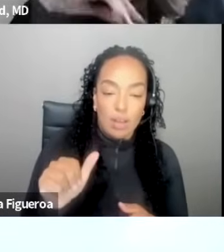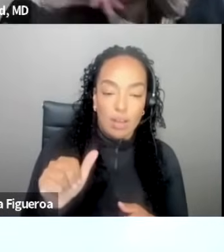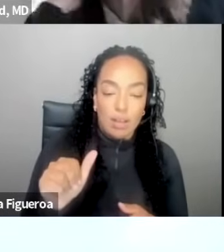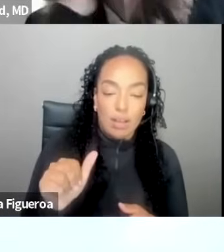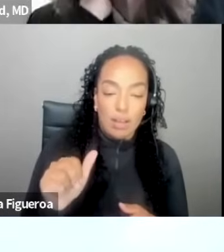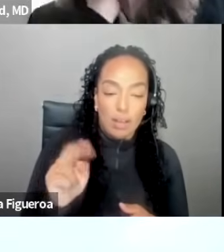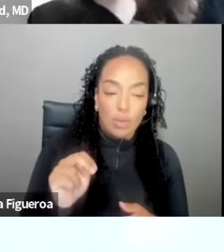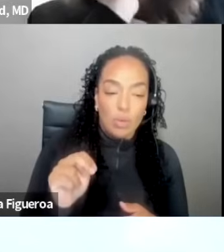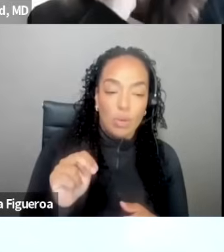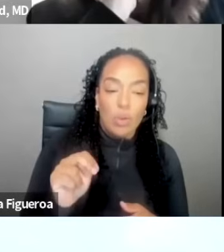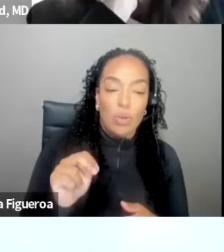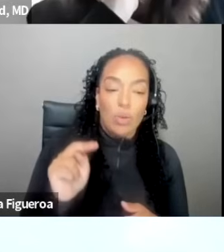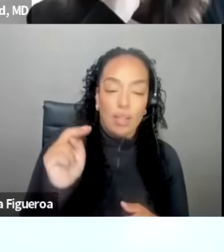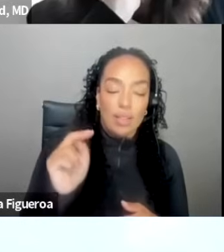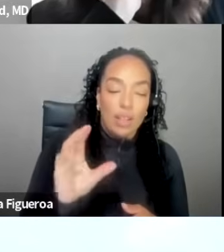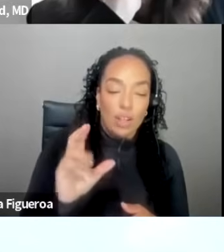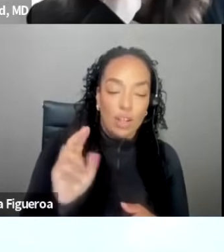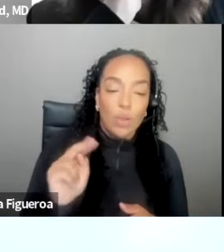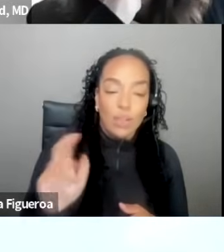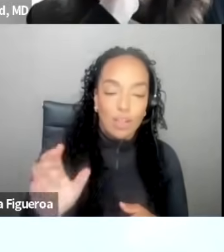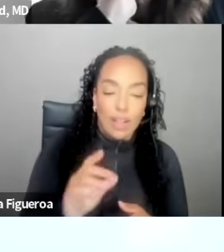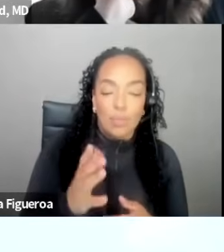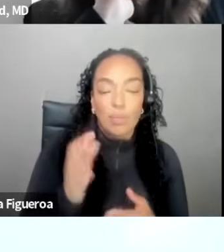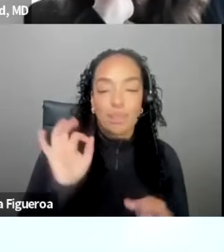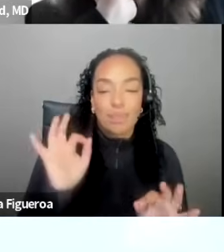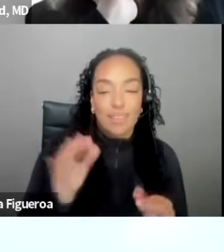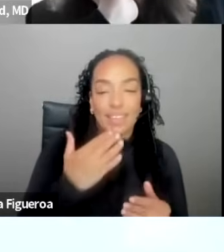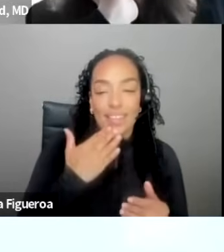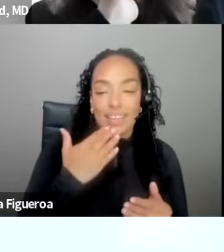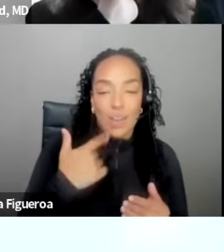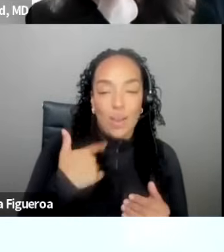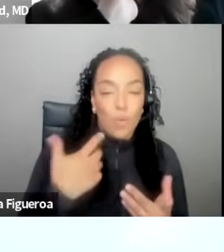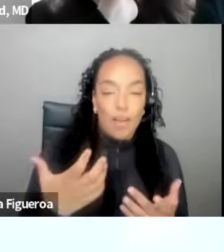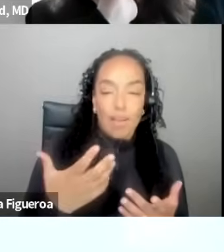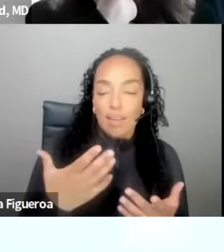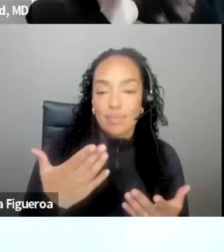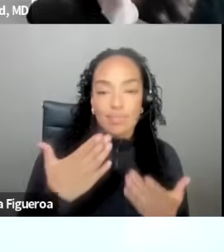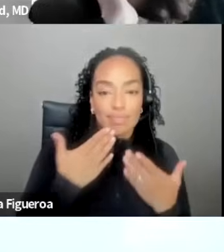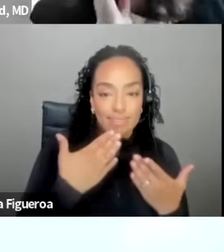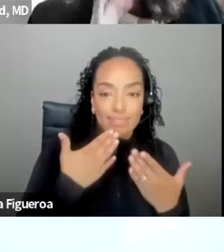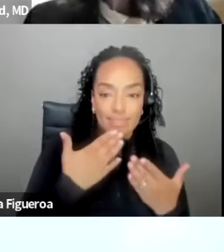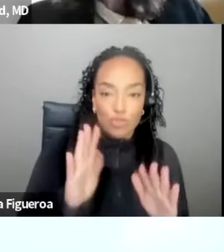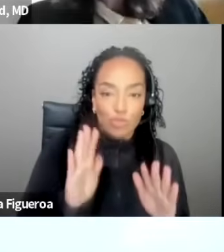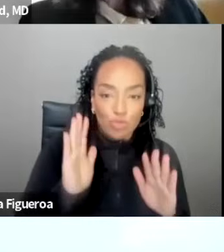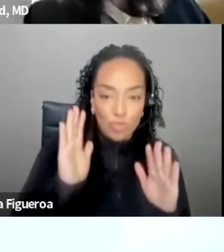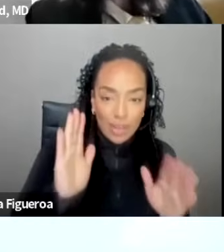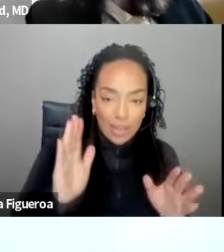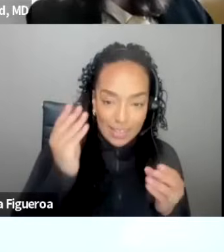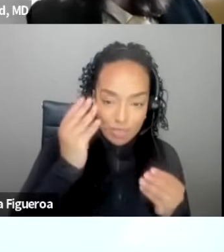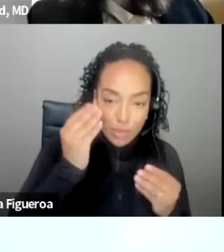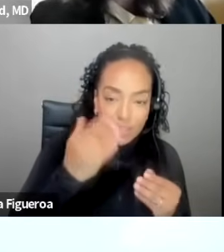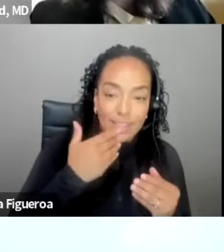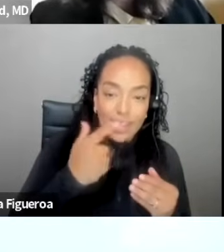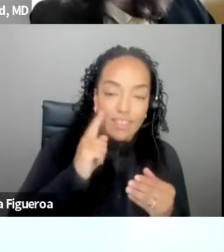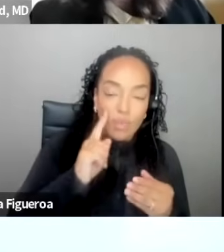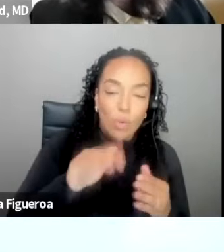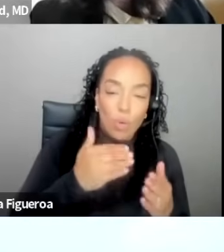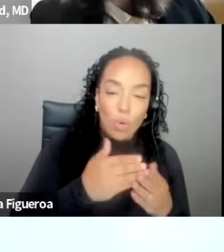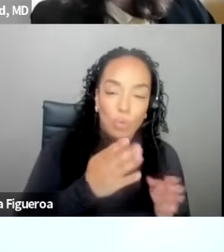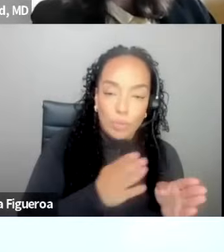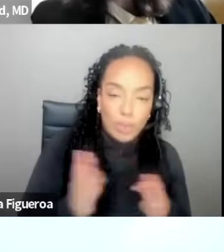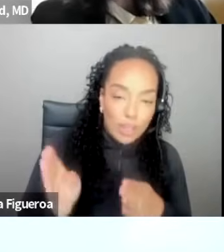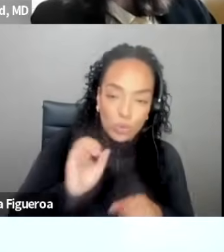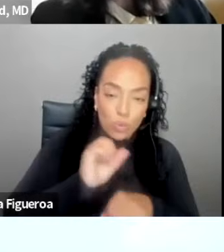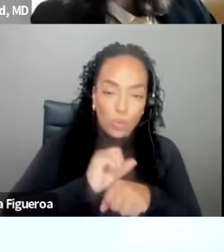thanks again, Dr. Boucher, Dr. Eisen. Again, just want to echo great information. Thanks for all the preparedness work that you've been doing all along.